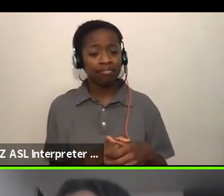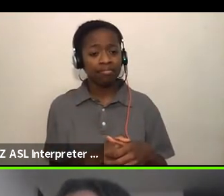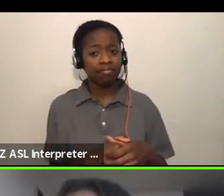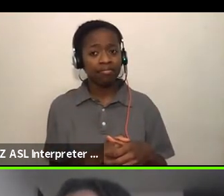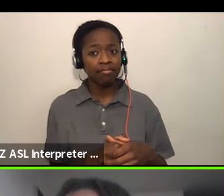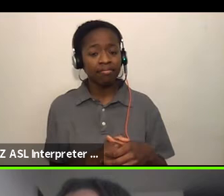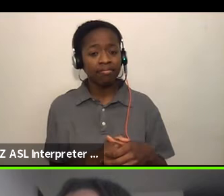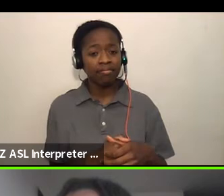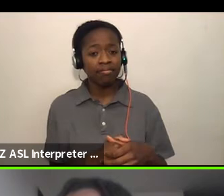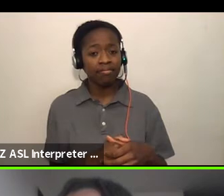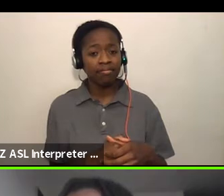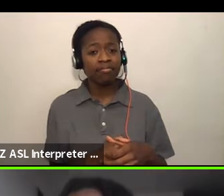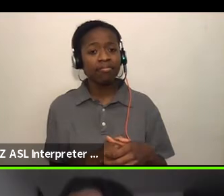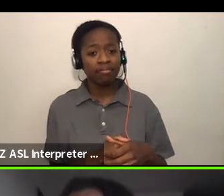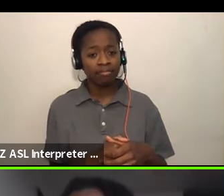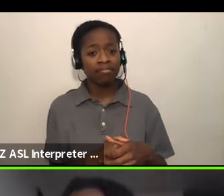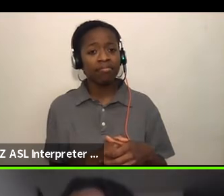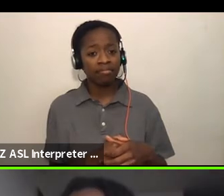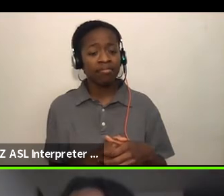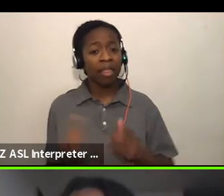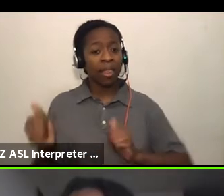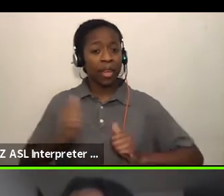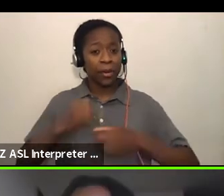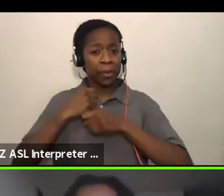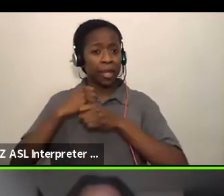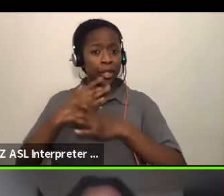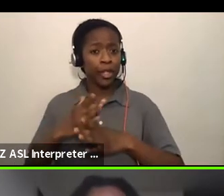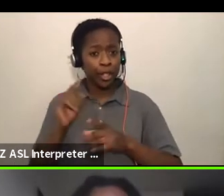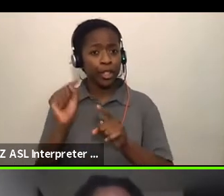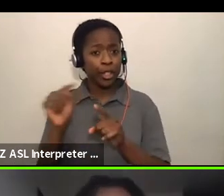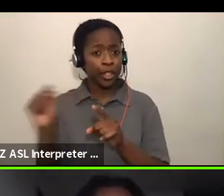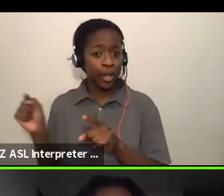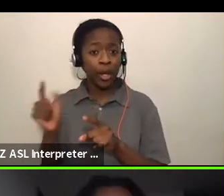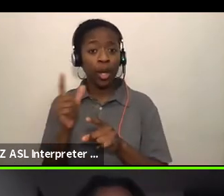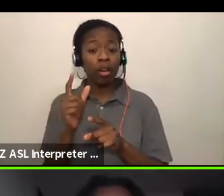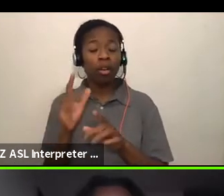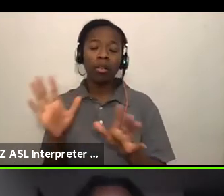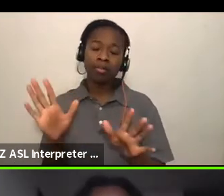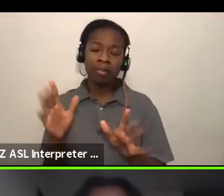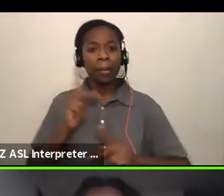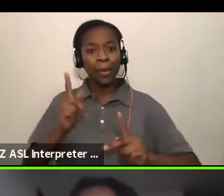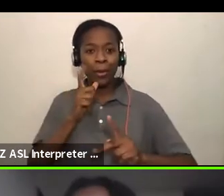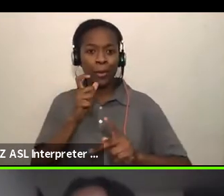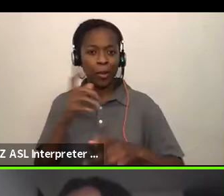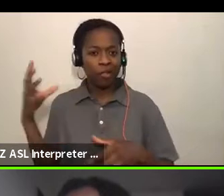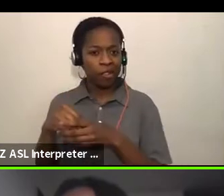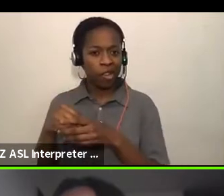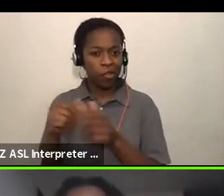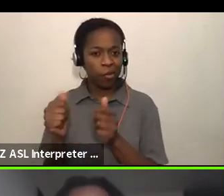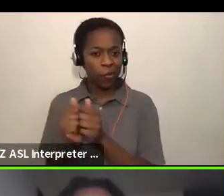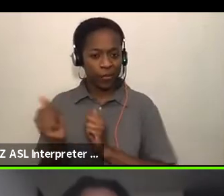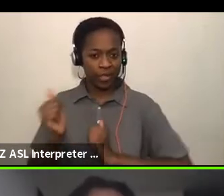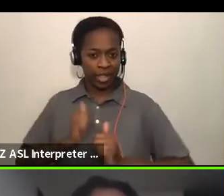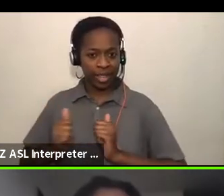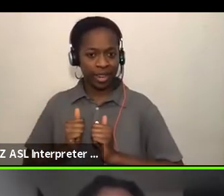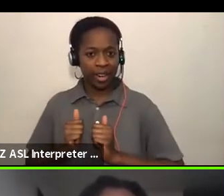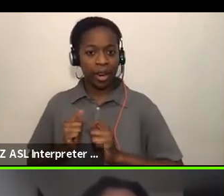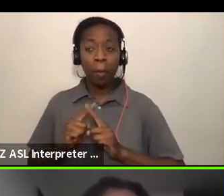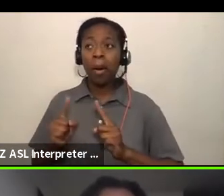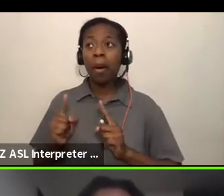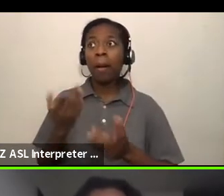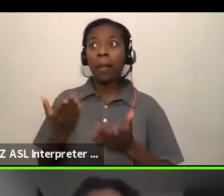the theater makers who aren't necessarily people who are part of theater that may not necessarily be, say, director or